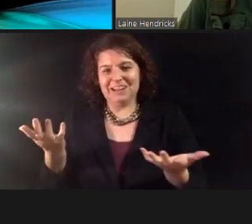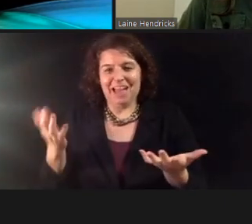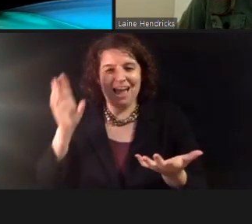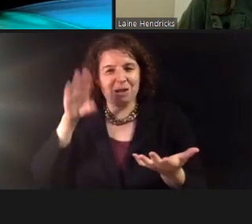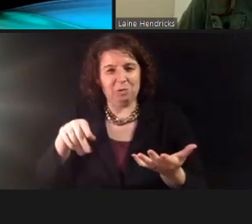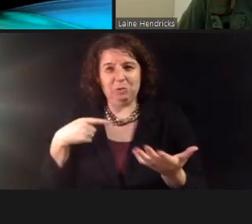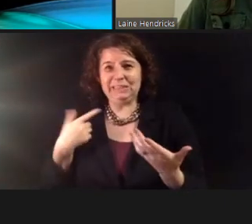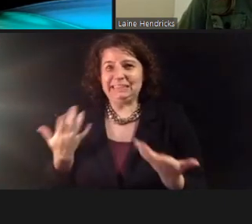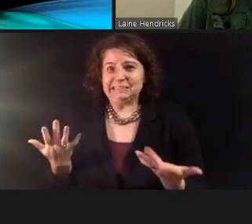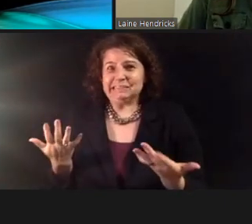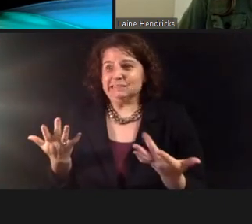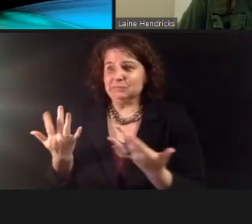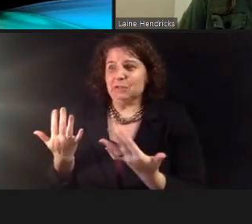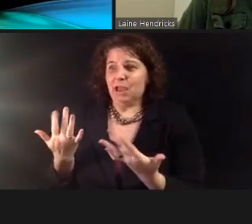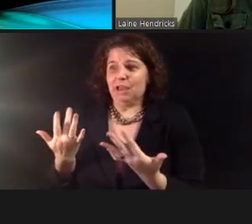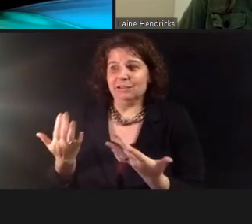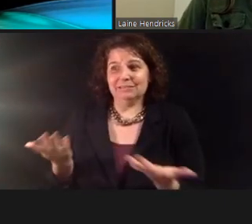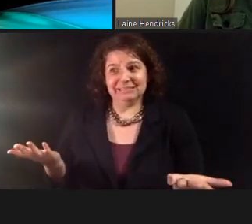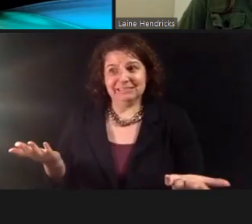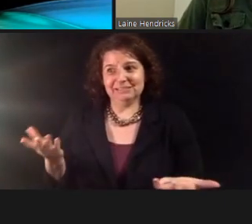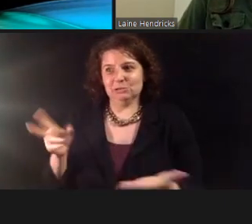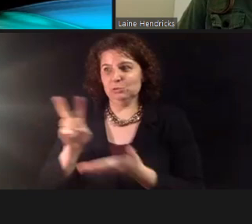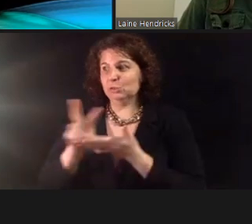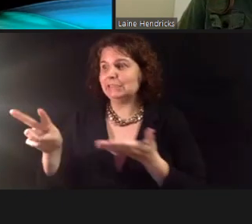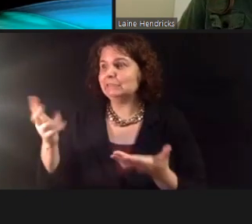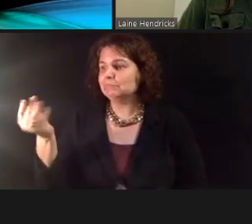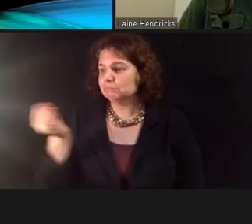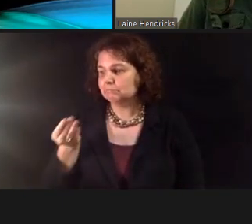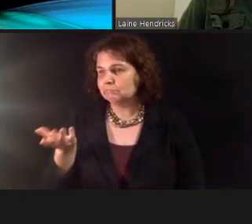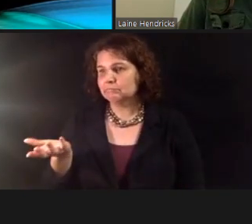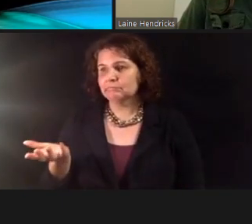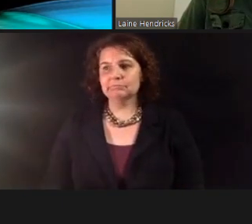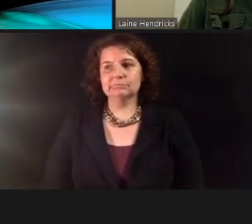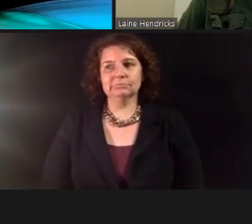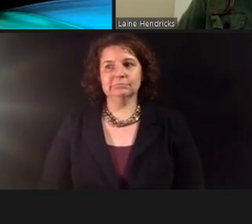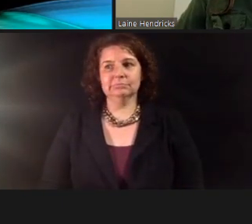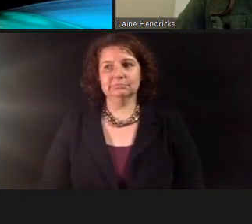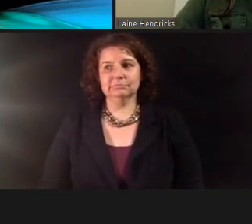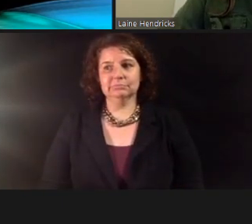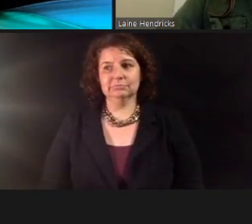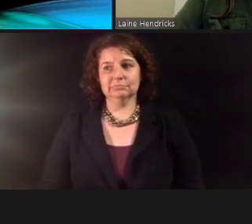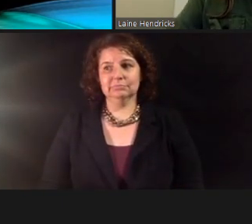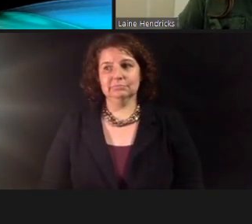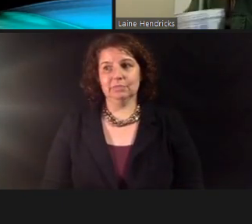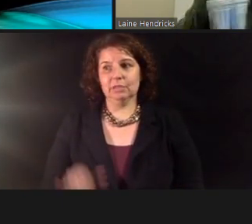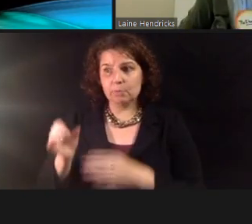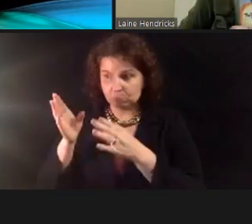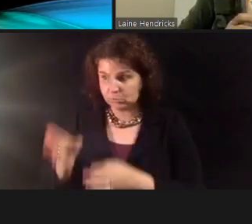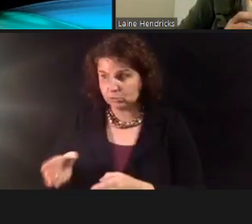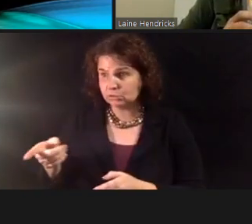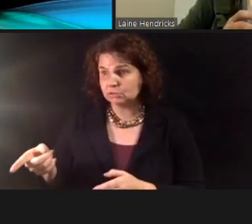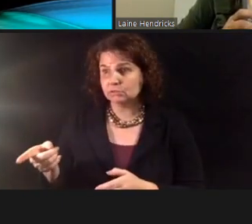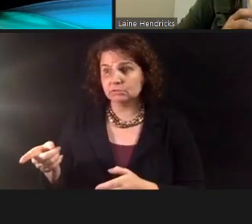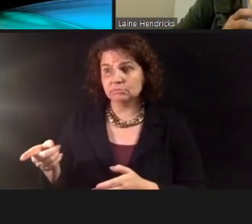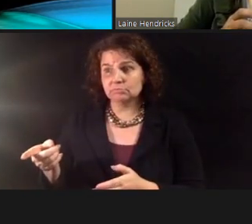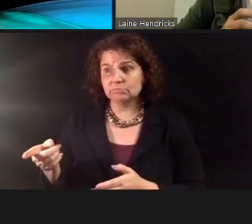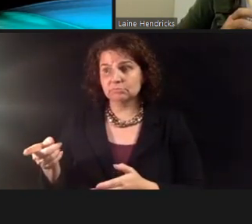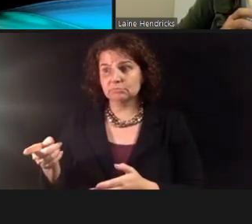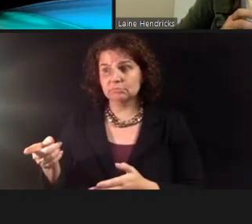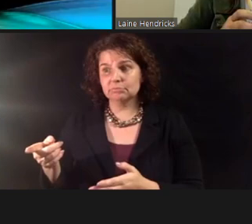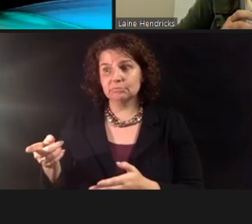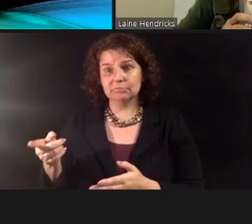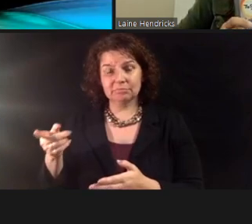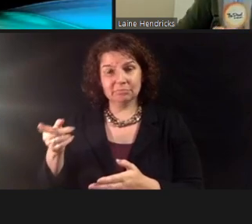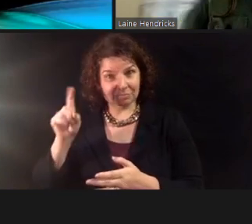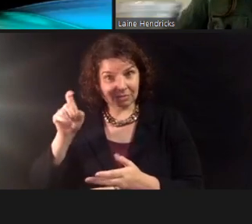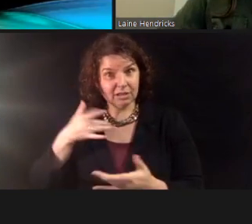2 weeks to get back, because you're that person by that point is out of their period of infectivity. So if at the point the test was